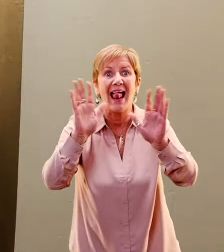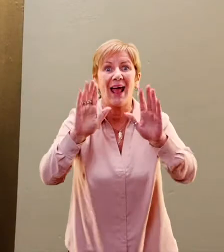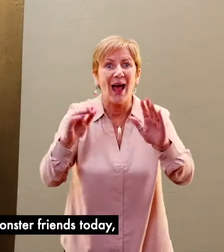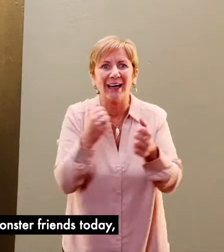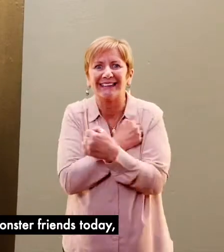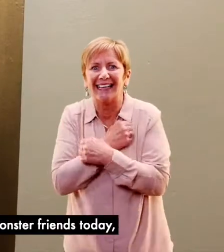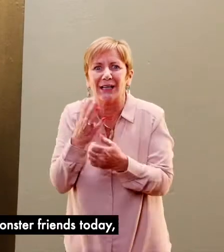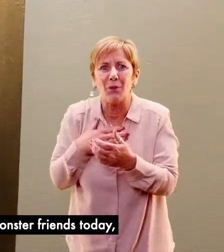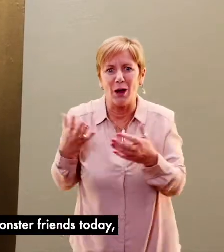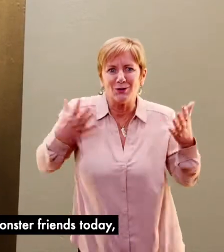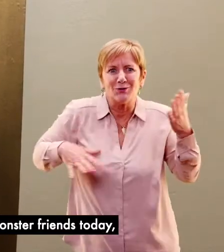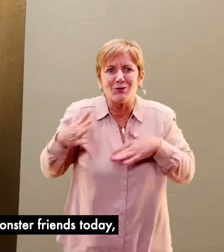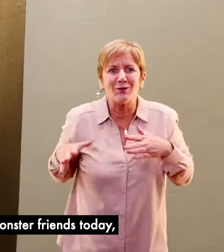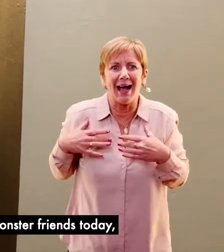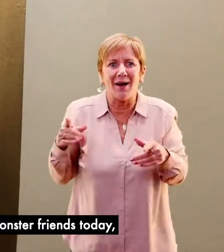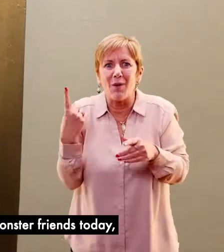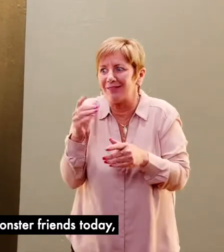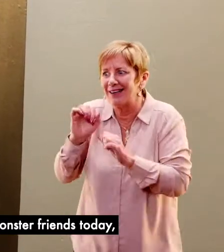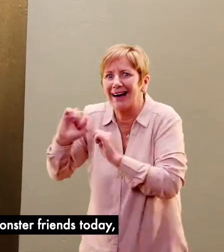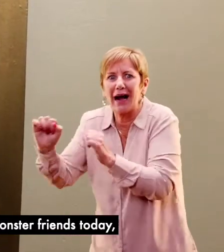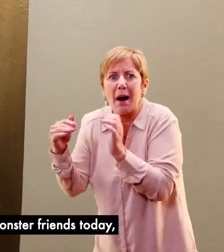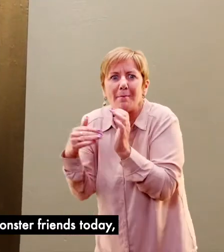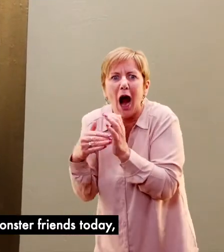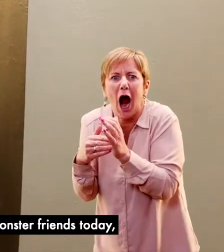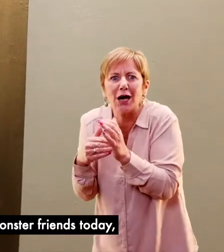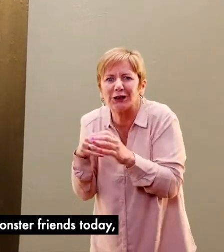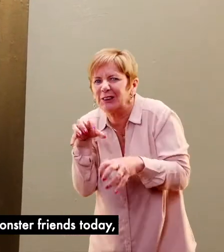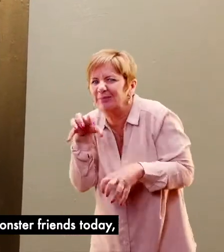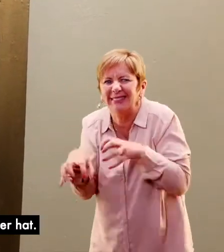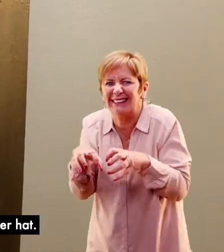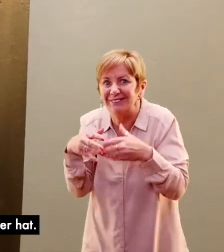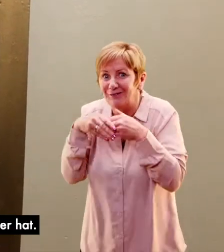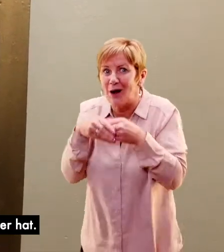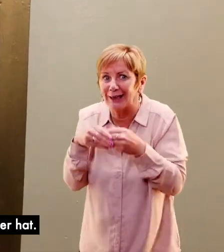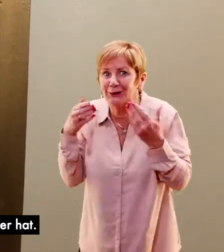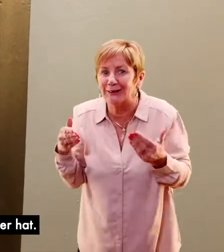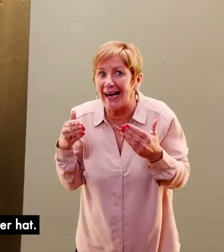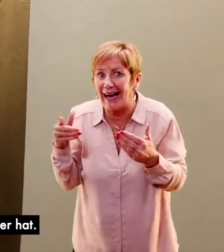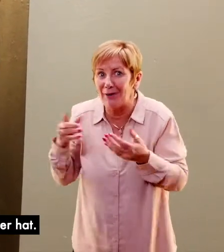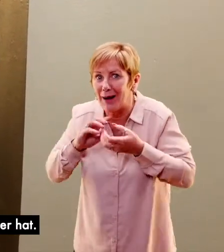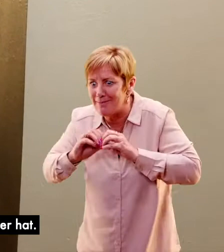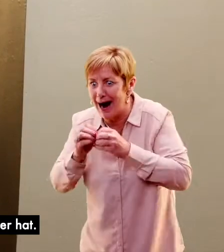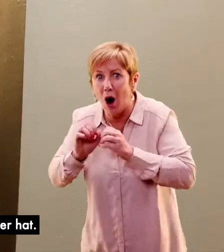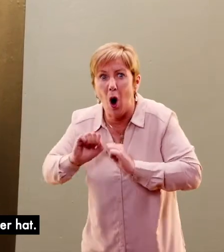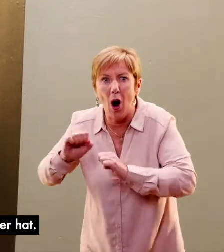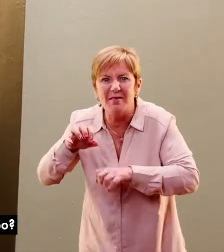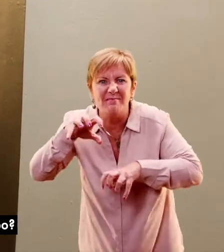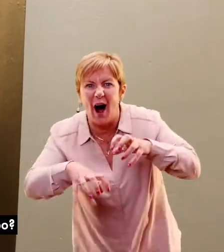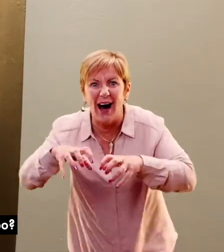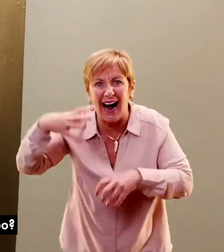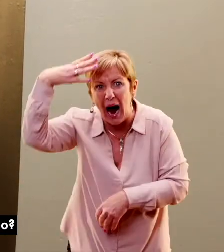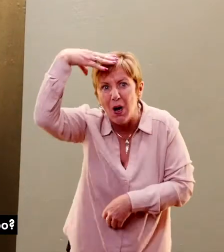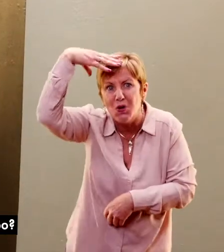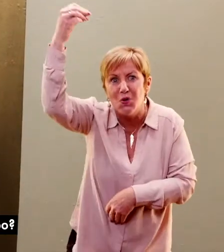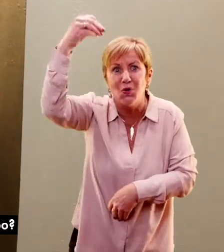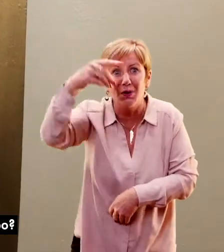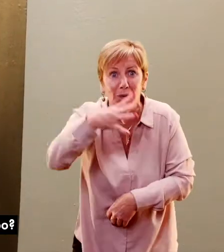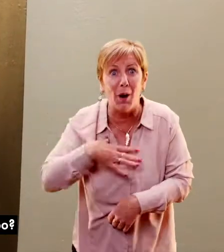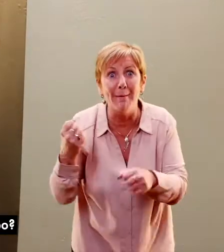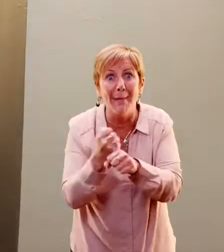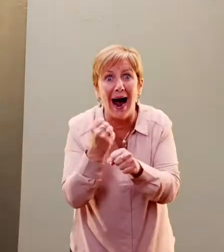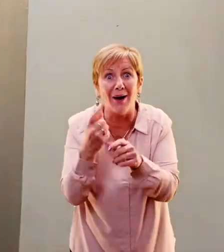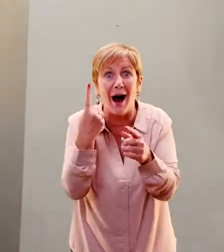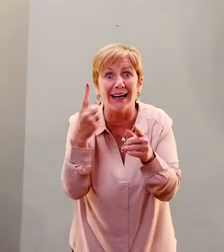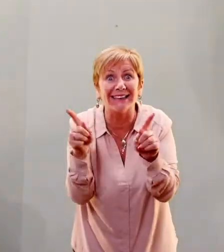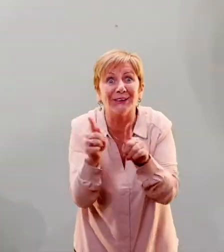Hello, Teddy wanted to dress up like one of Marge's monster friends today, so she's made her very own monster hat. Would you like to make one too?